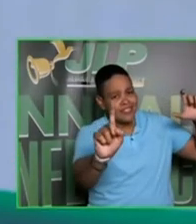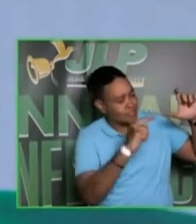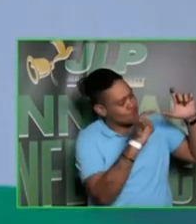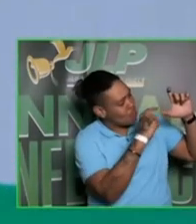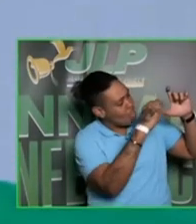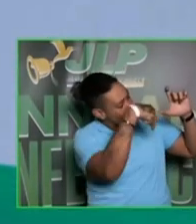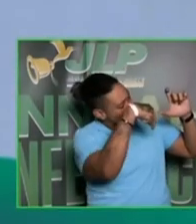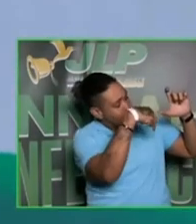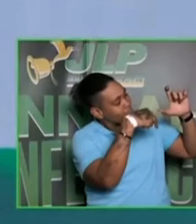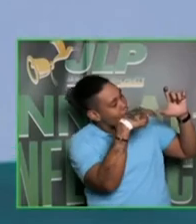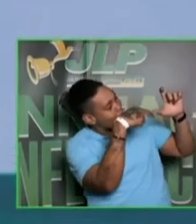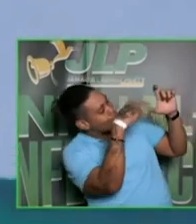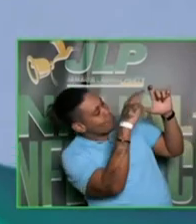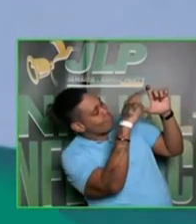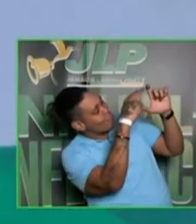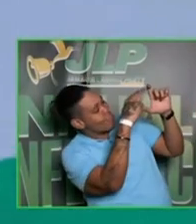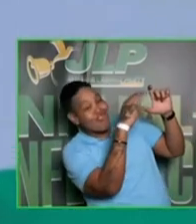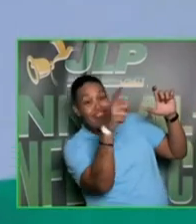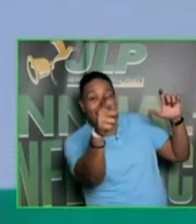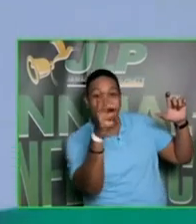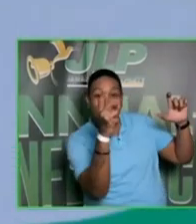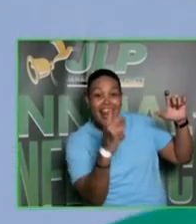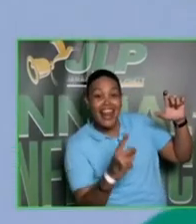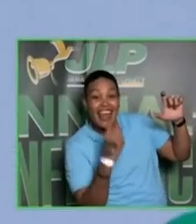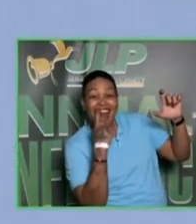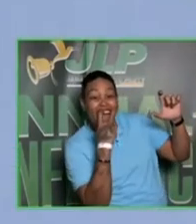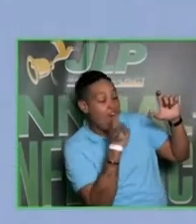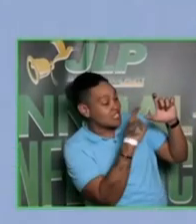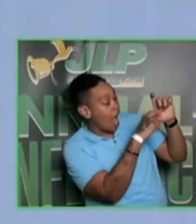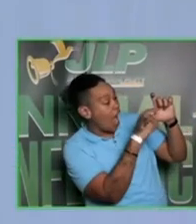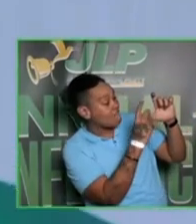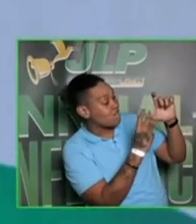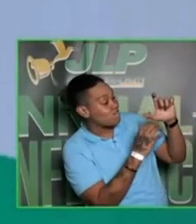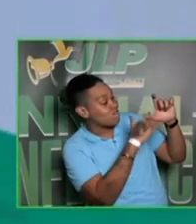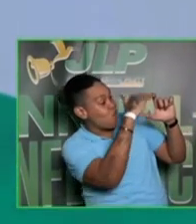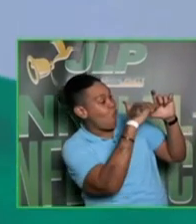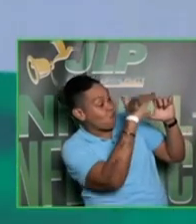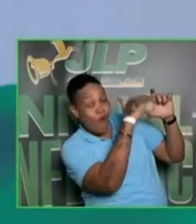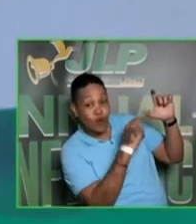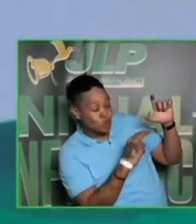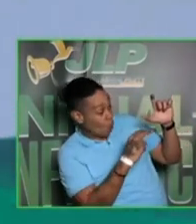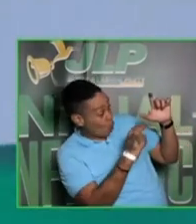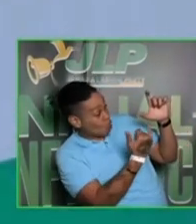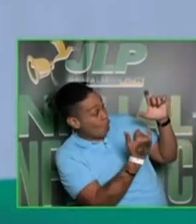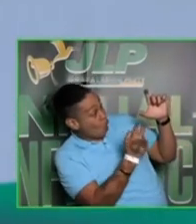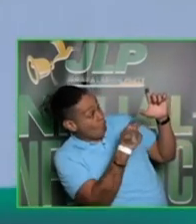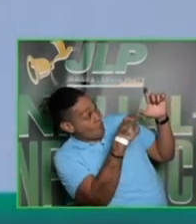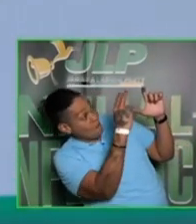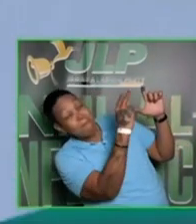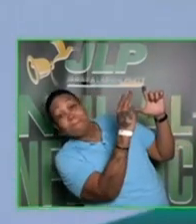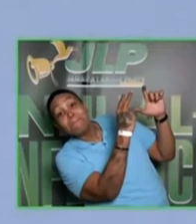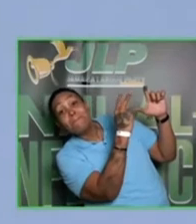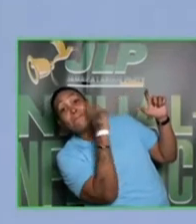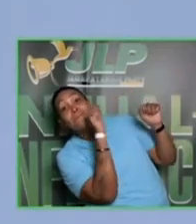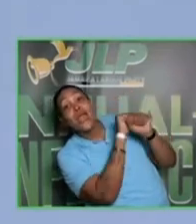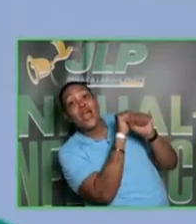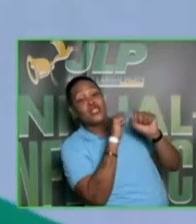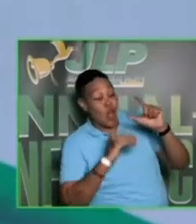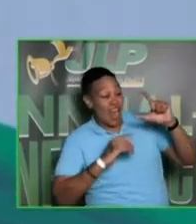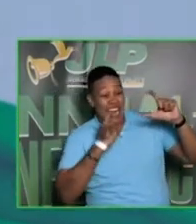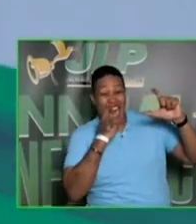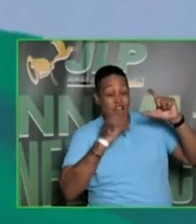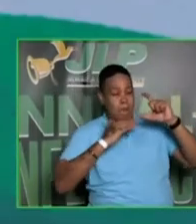We are filling up that glass very rapidly, and now we are turning our attention to ensure that it overflows